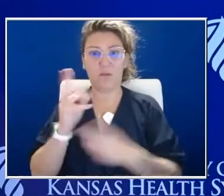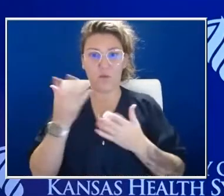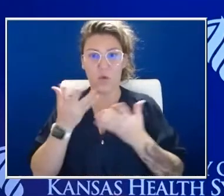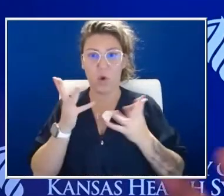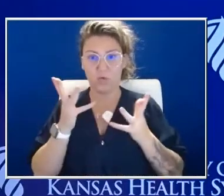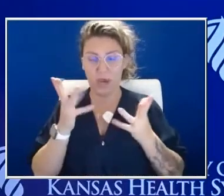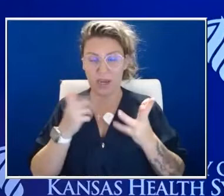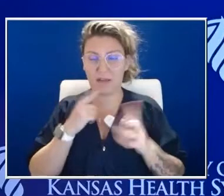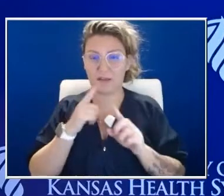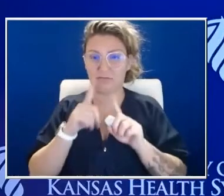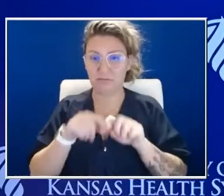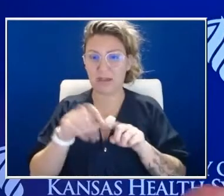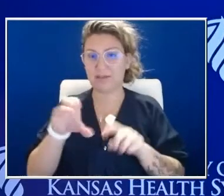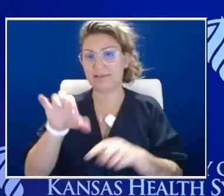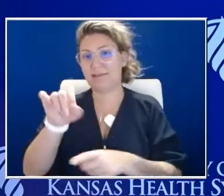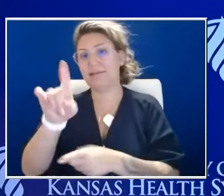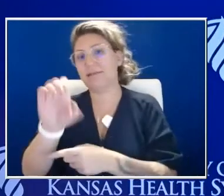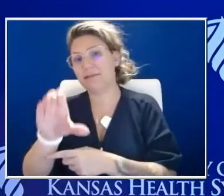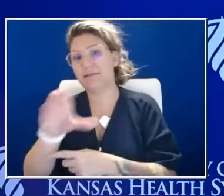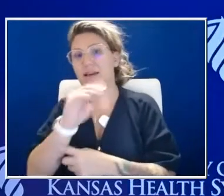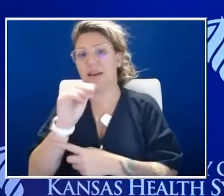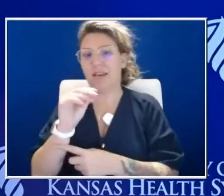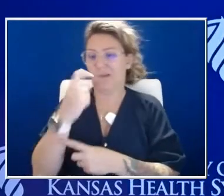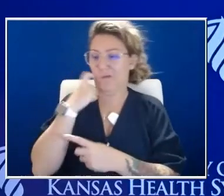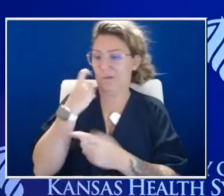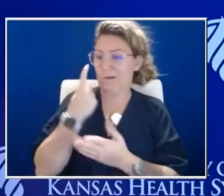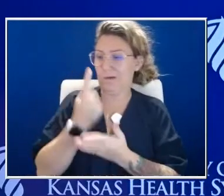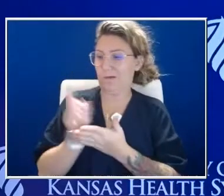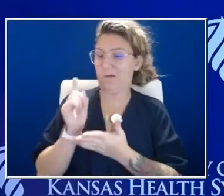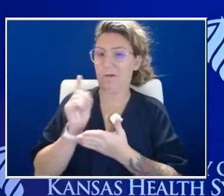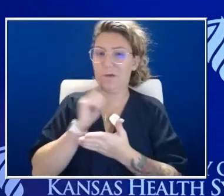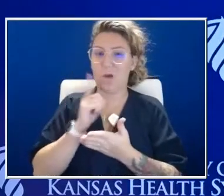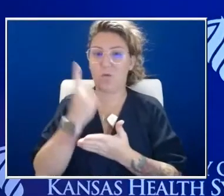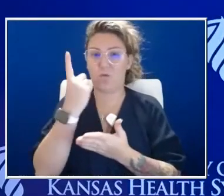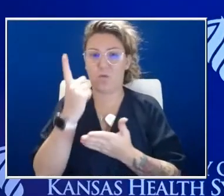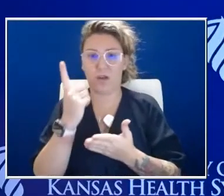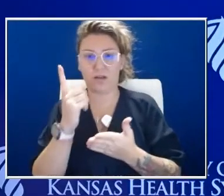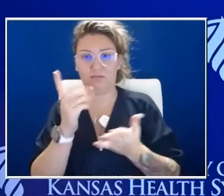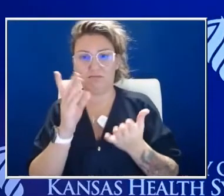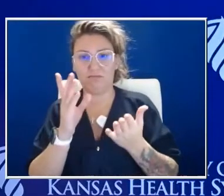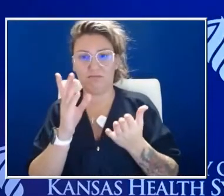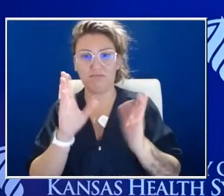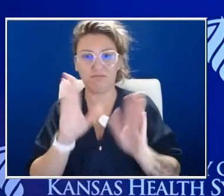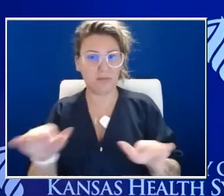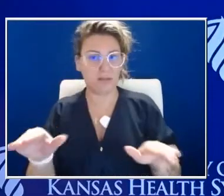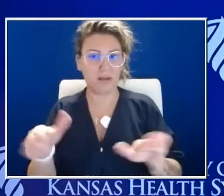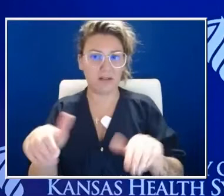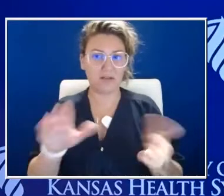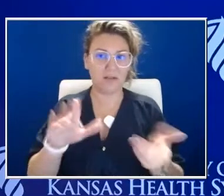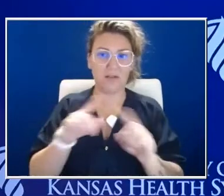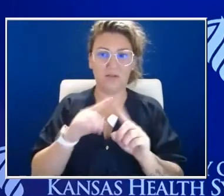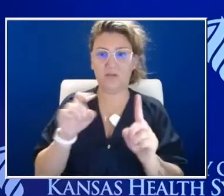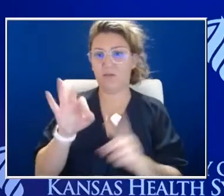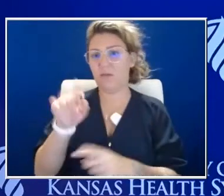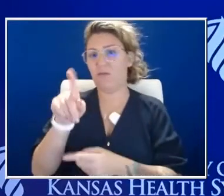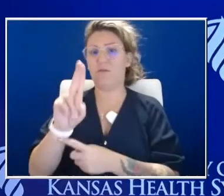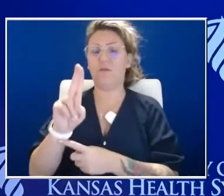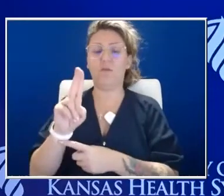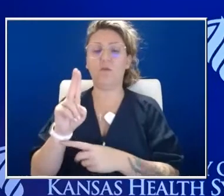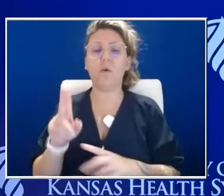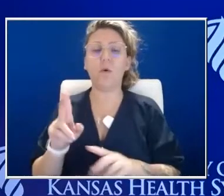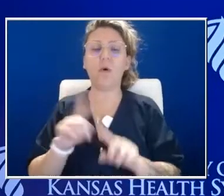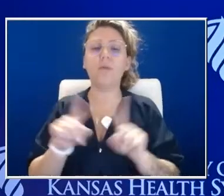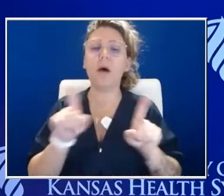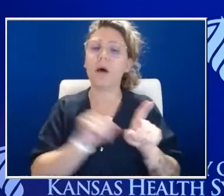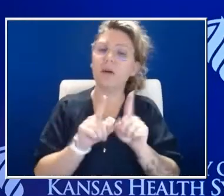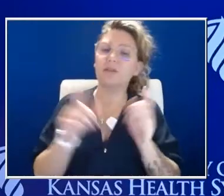as well as within this past week a pediatric death from influenza also. But that is also with RSV that's